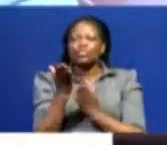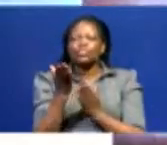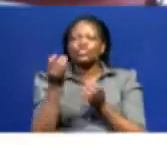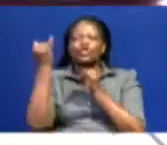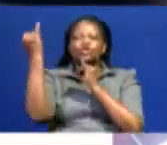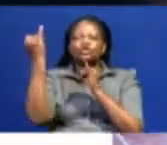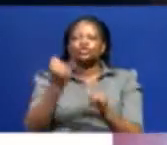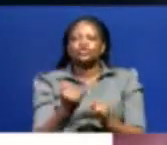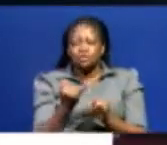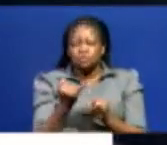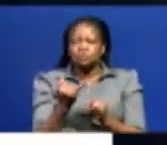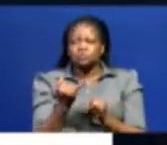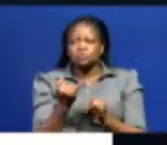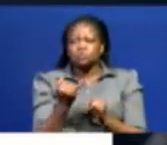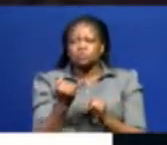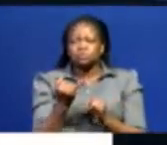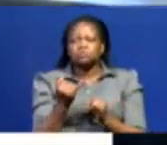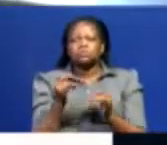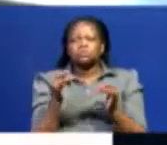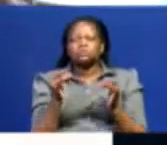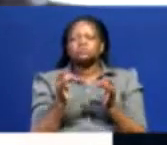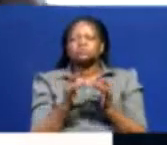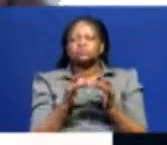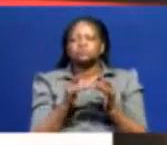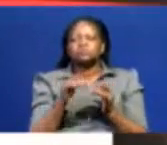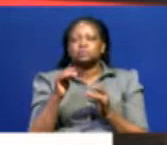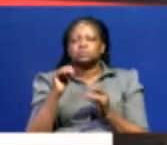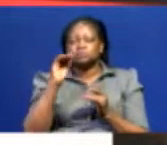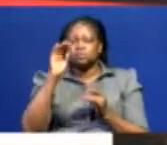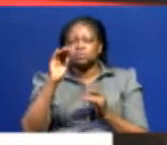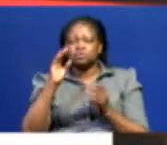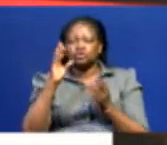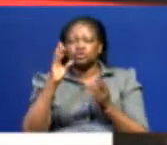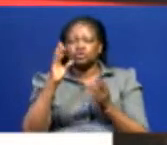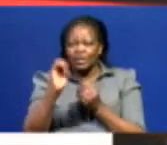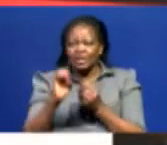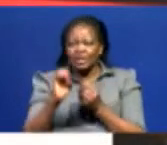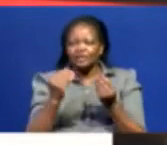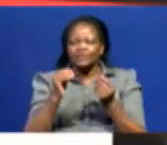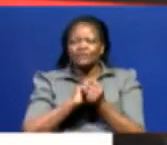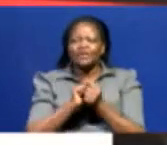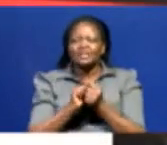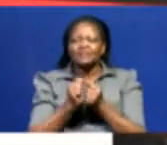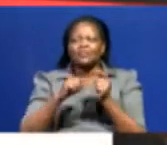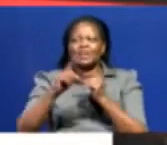introduction and rollout of the E-Teams software. Reporting